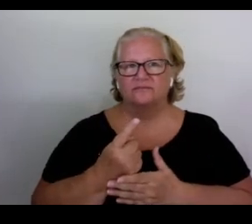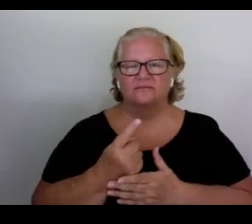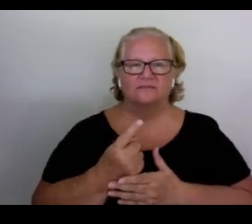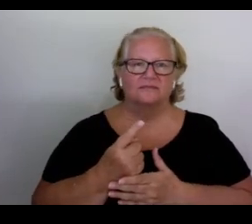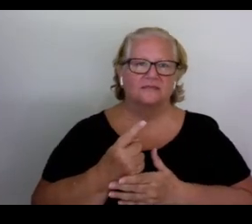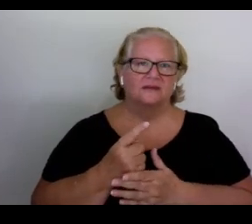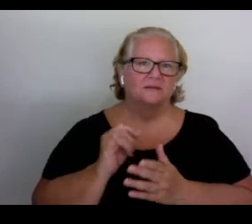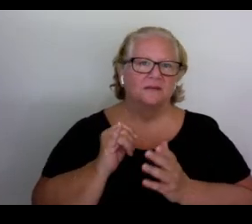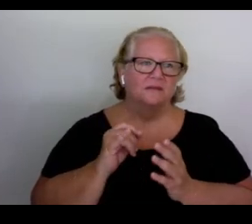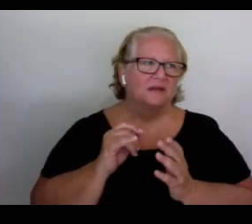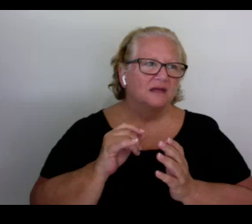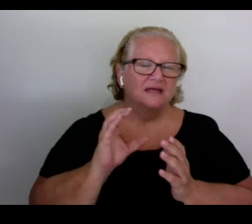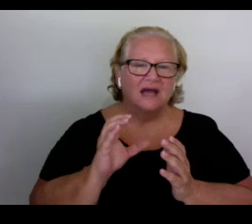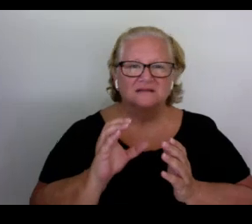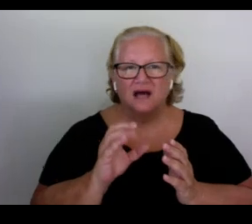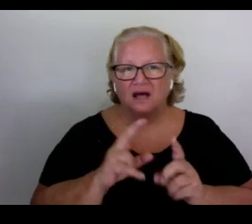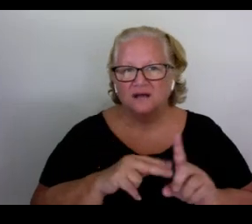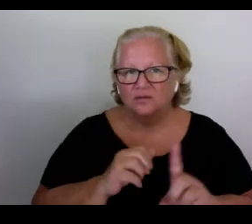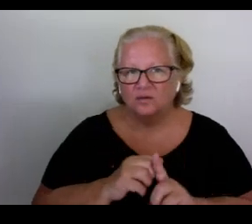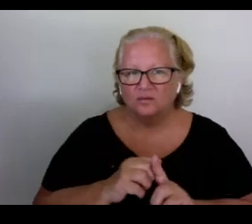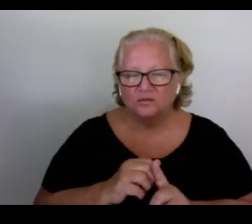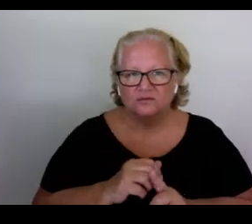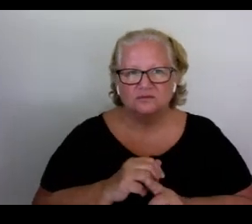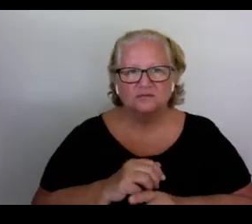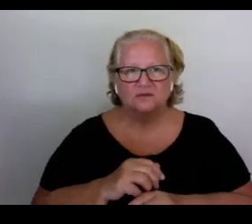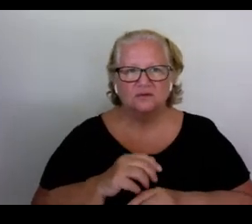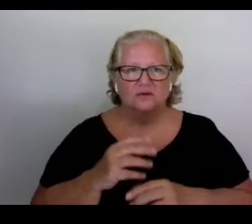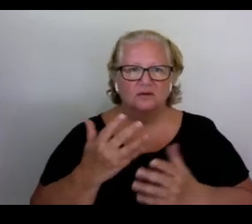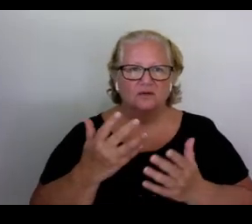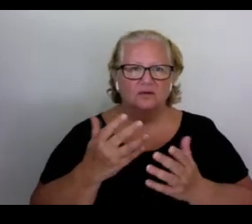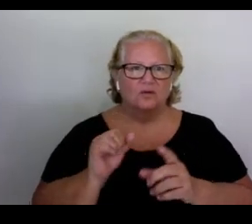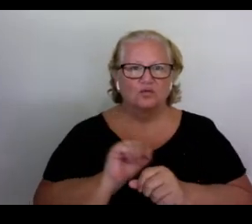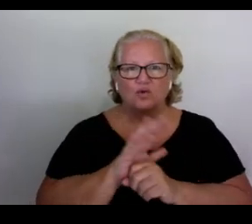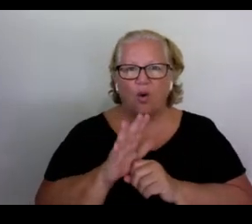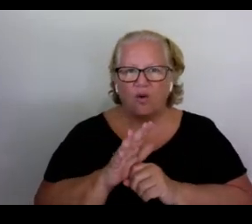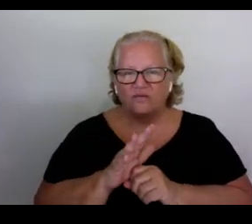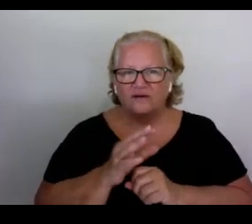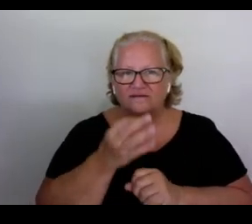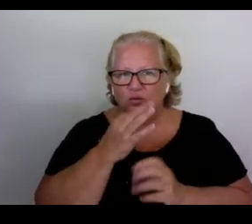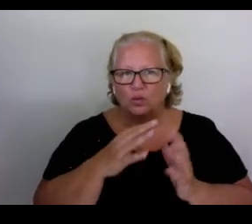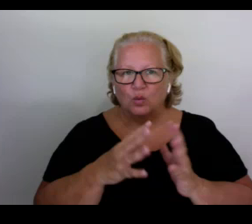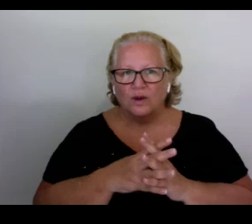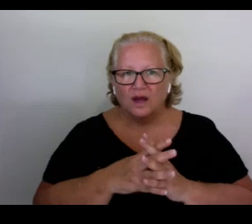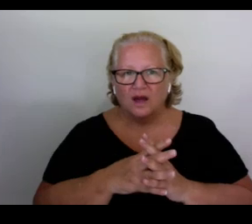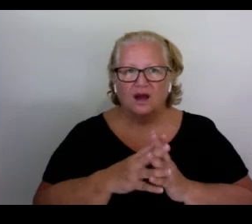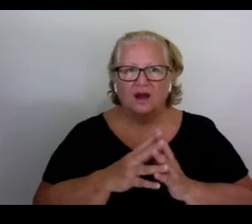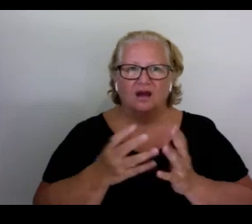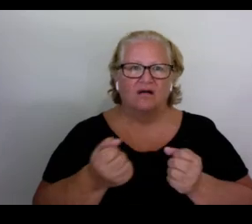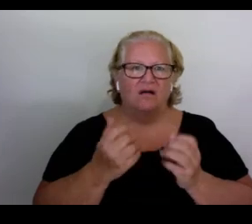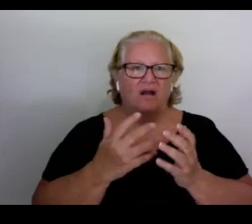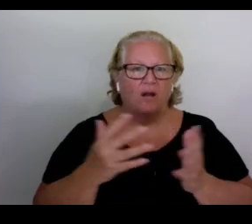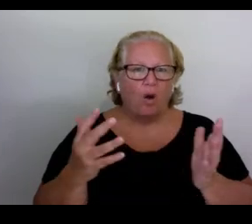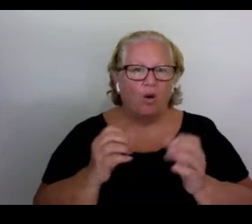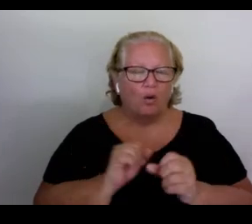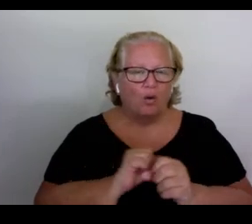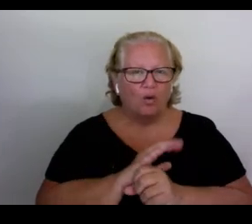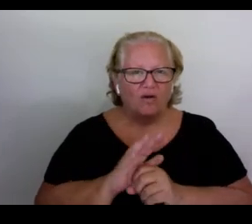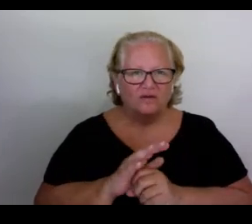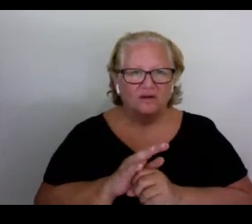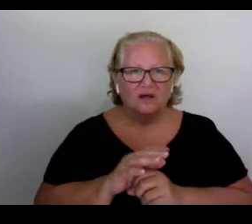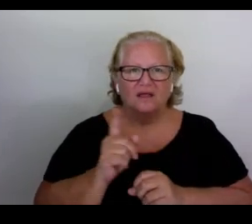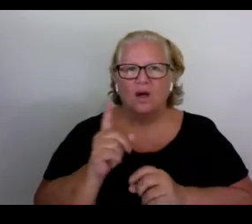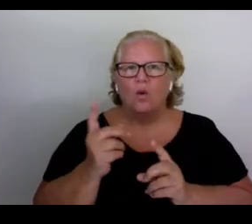cancer diagnosis, whether that be getting COVID for a couple of weeks and then getting long COVID. That's what's